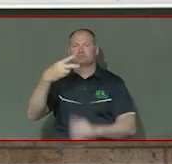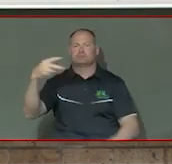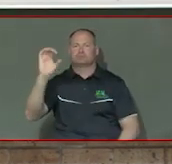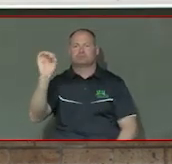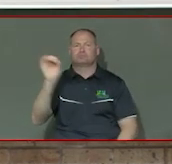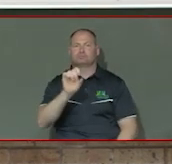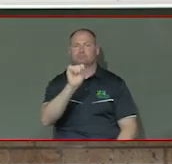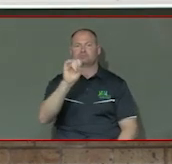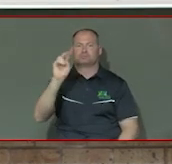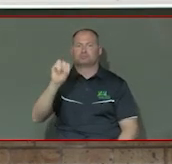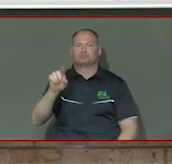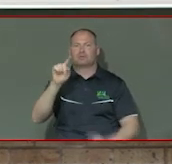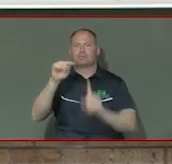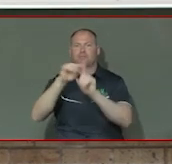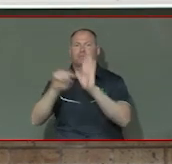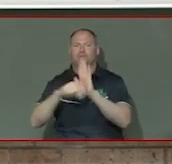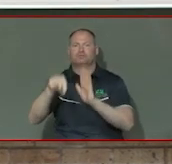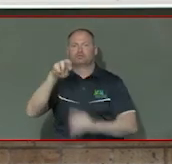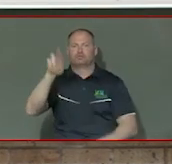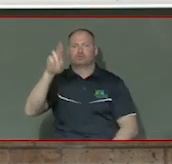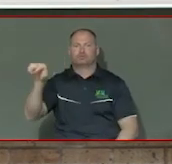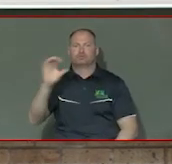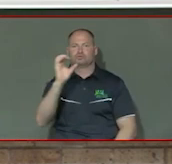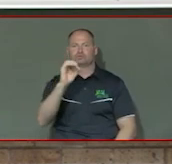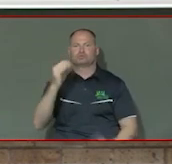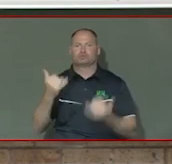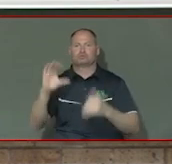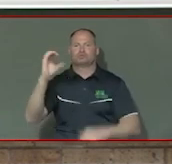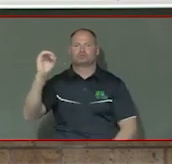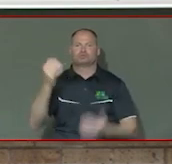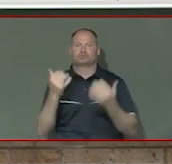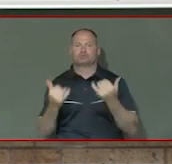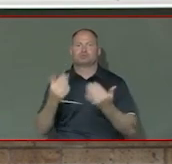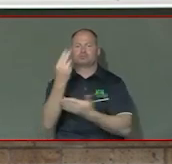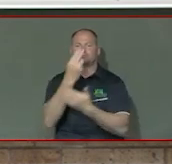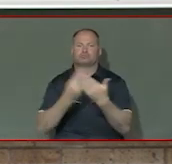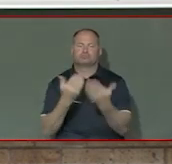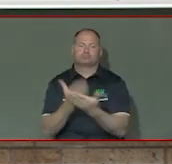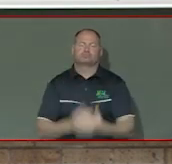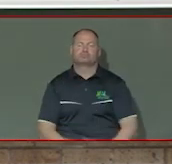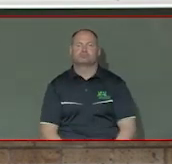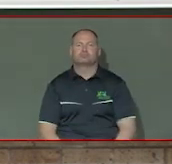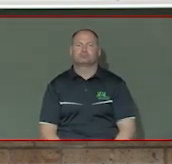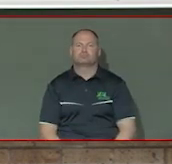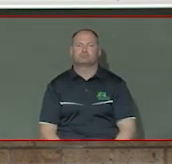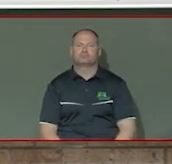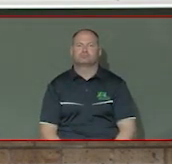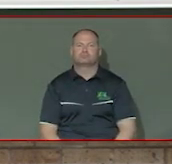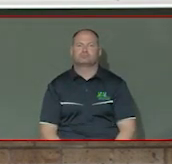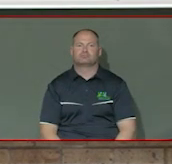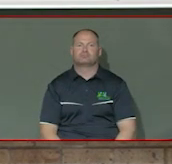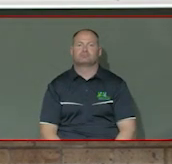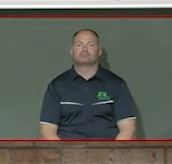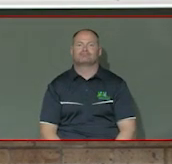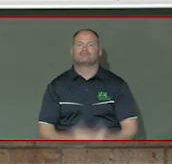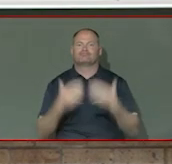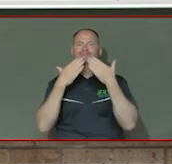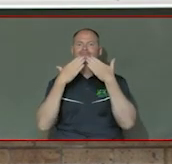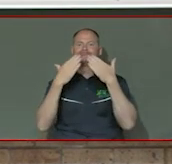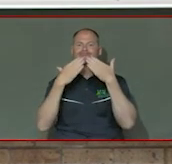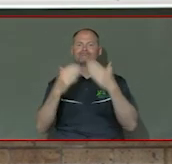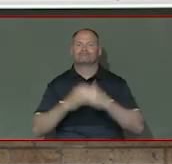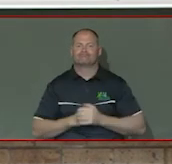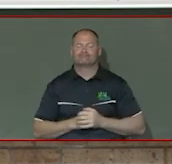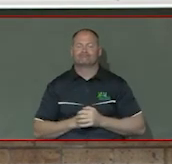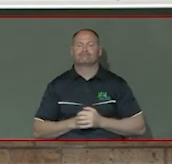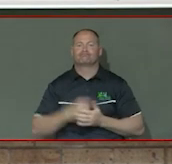sine of x is equal to plus minus the square root of 0, which is 0, and I can draw the graph for sine x equal to 0. Okay, people,